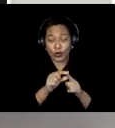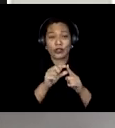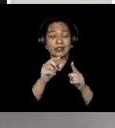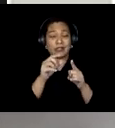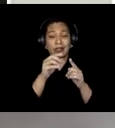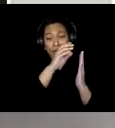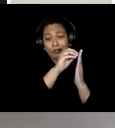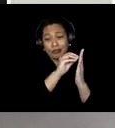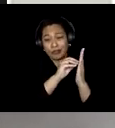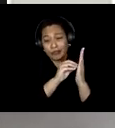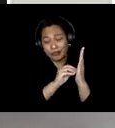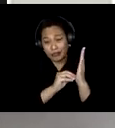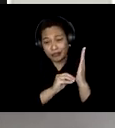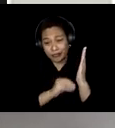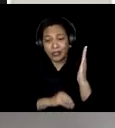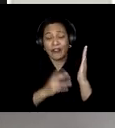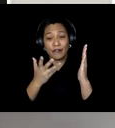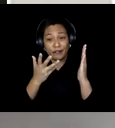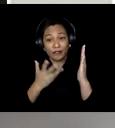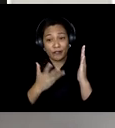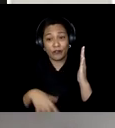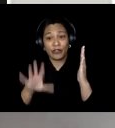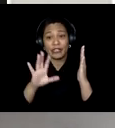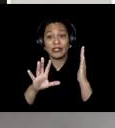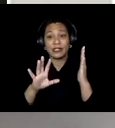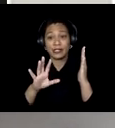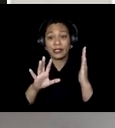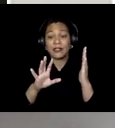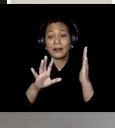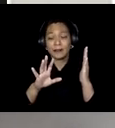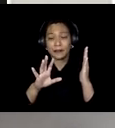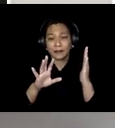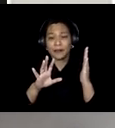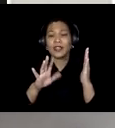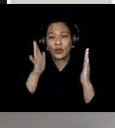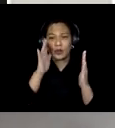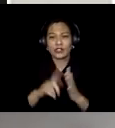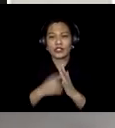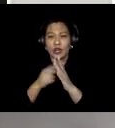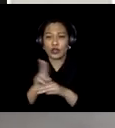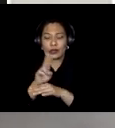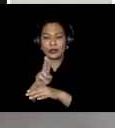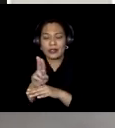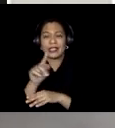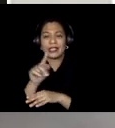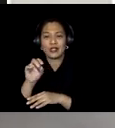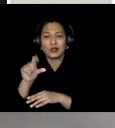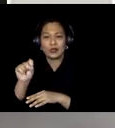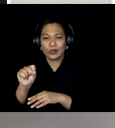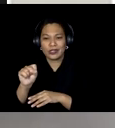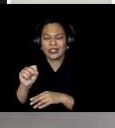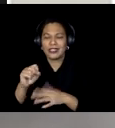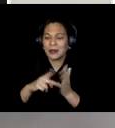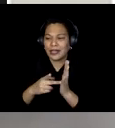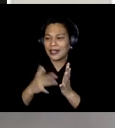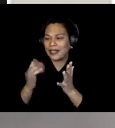generated all of these possible keywords that you want to use for your page or your site, you're going to start using tools online to help you learn a